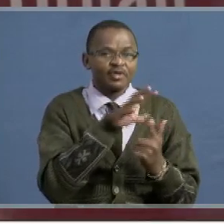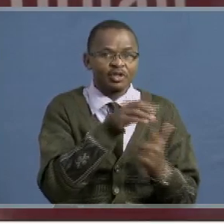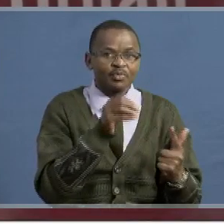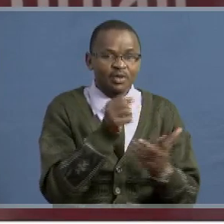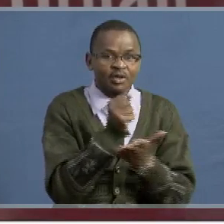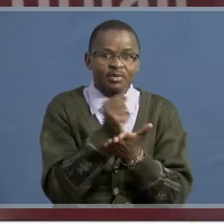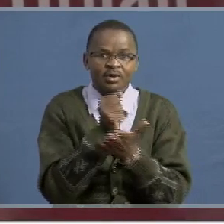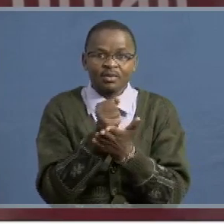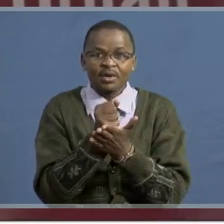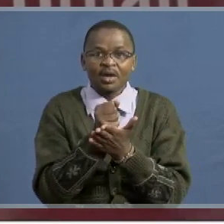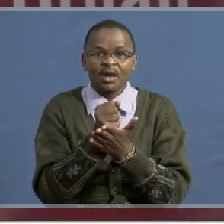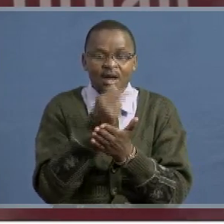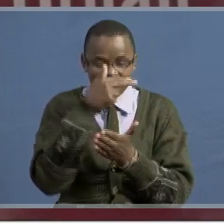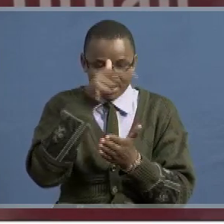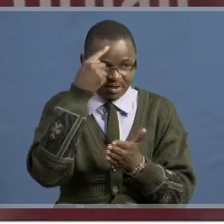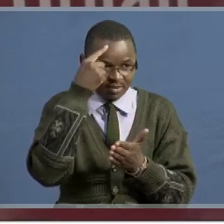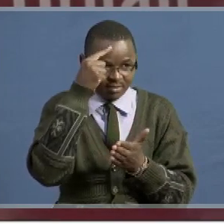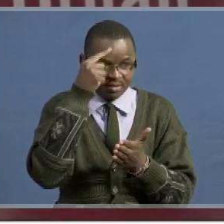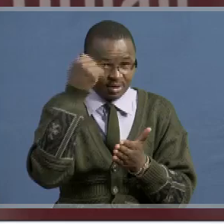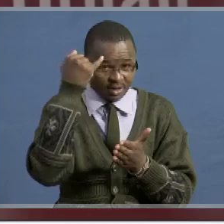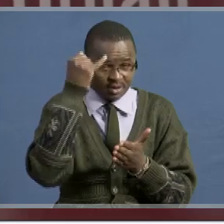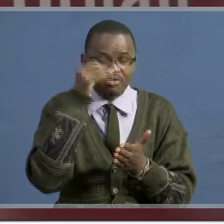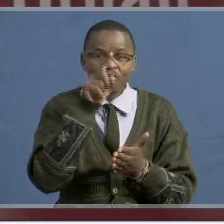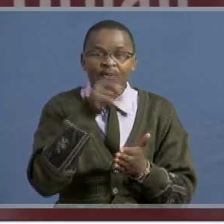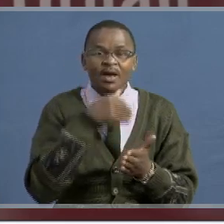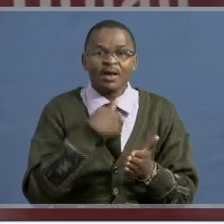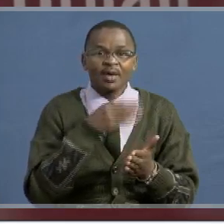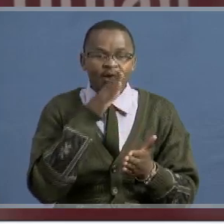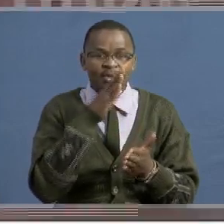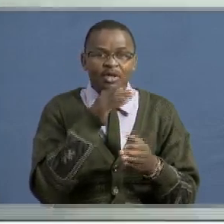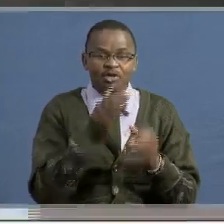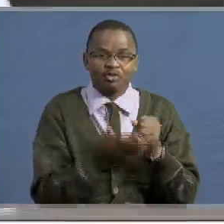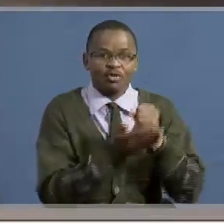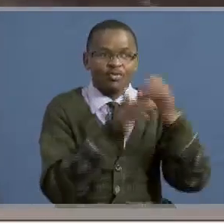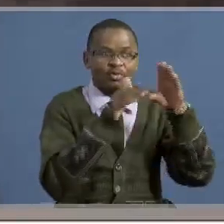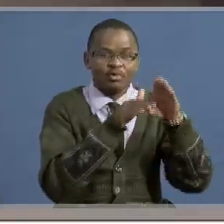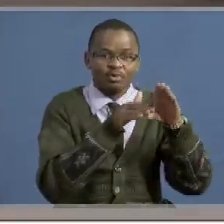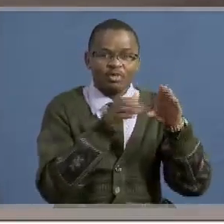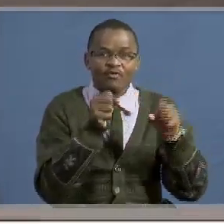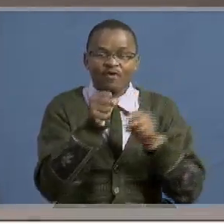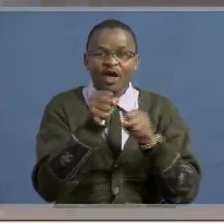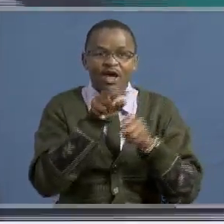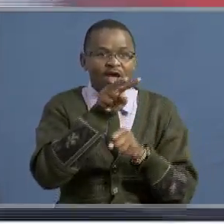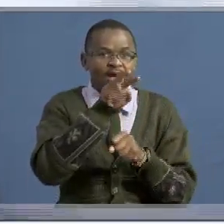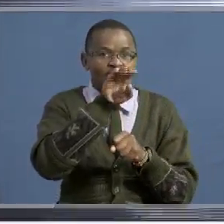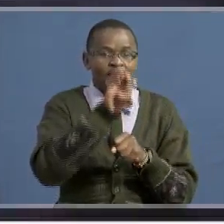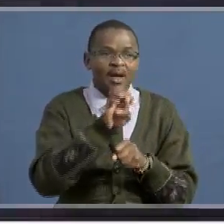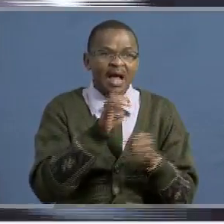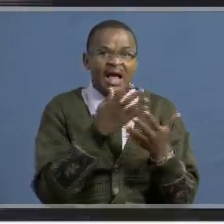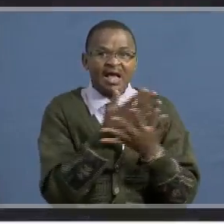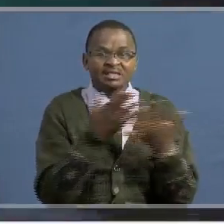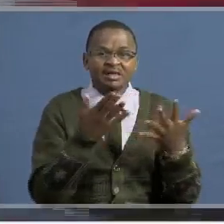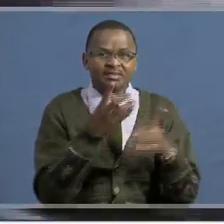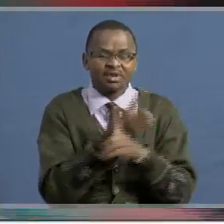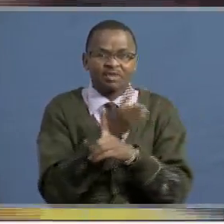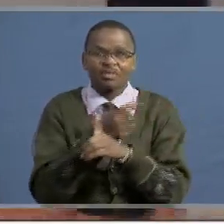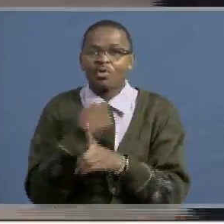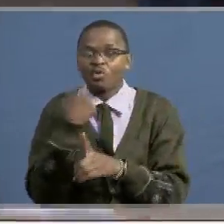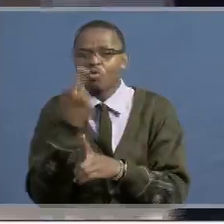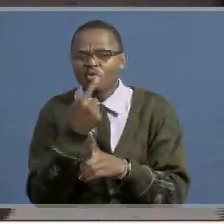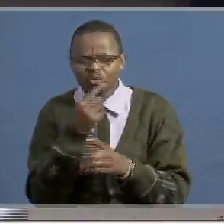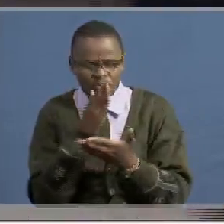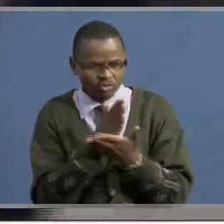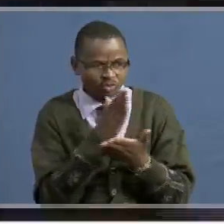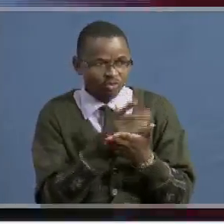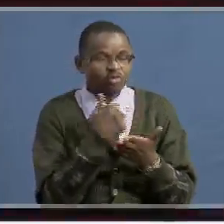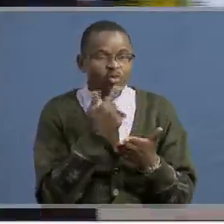officers trained in high-level intelligence, should be put in place to help fight the vice. Some had a different opinion on who exactly